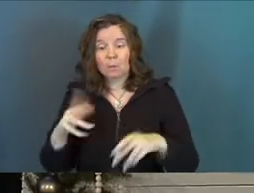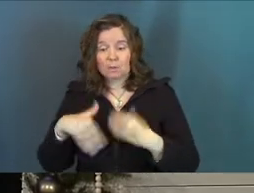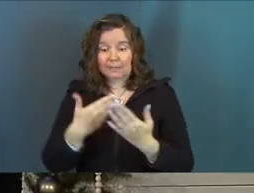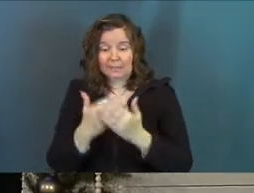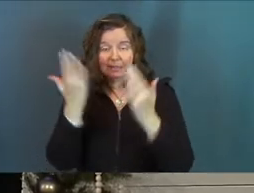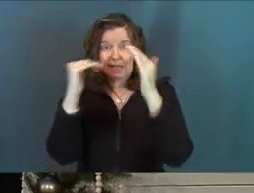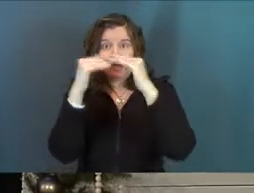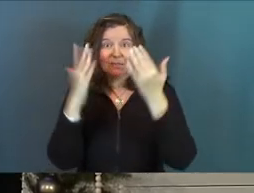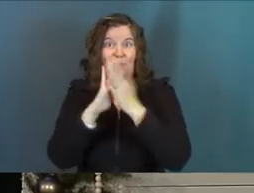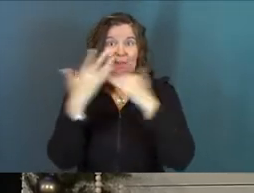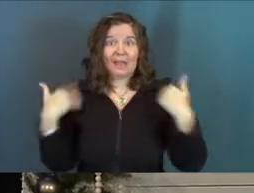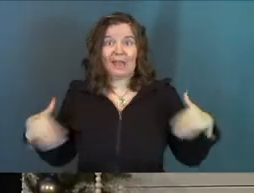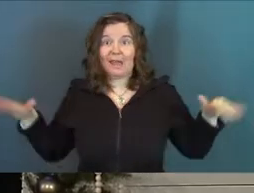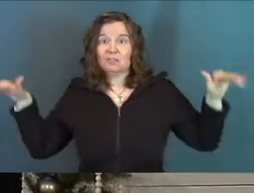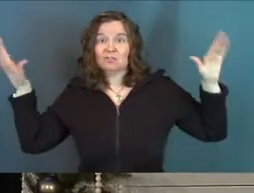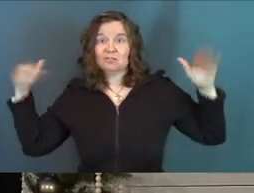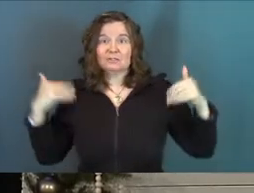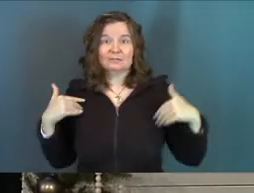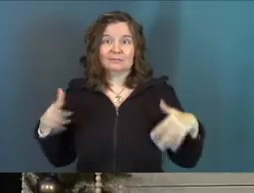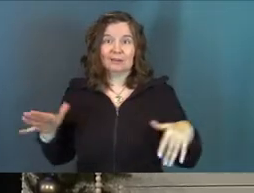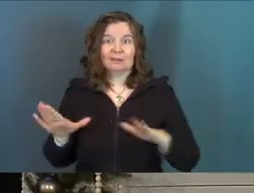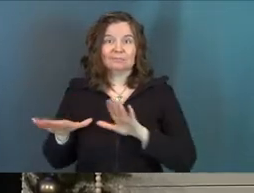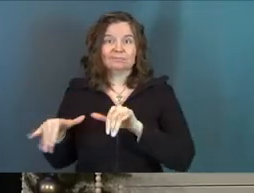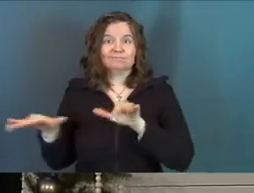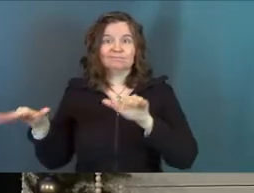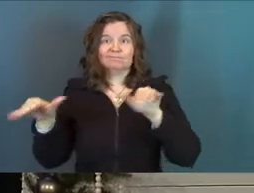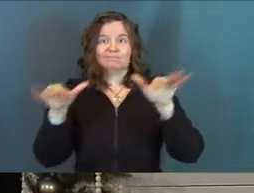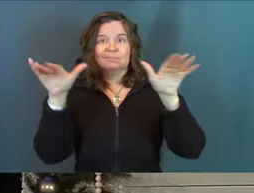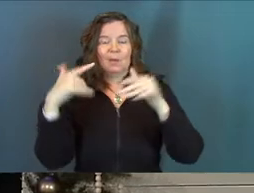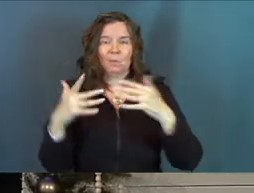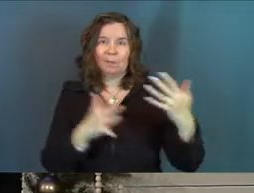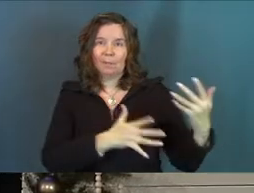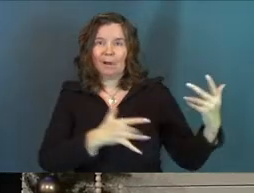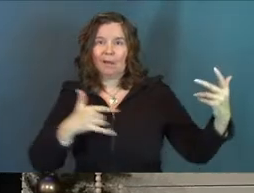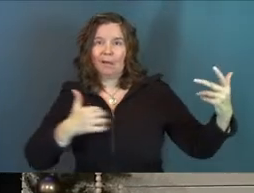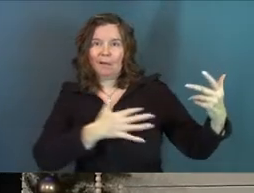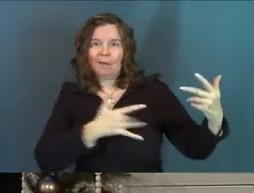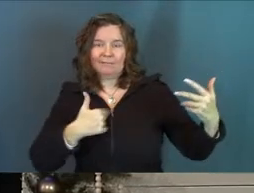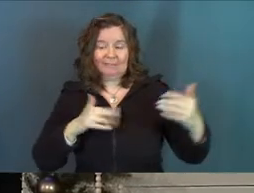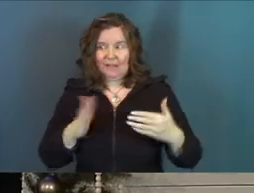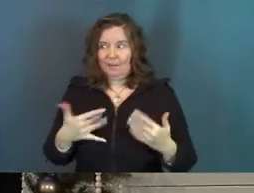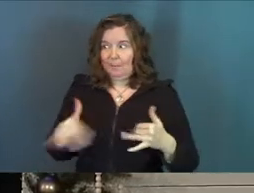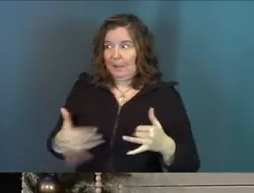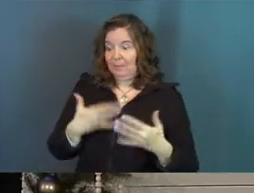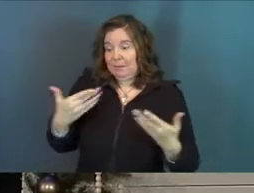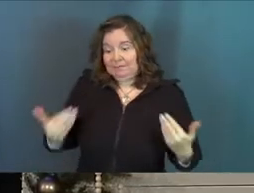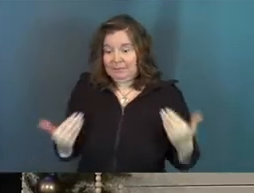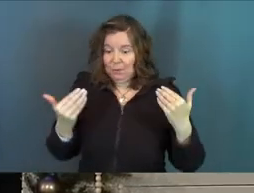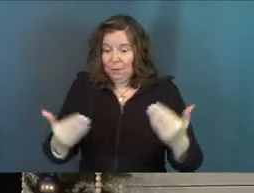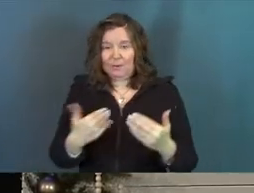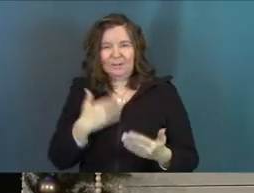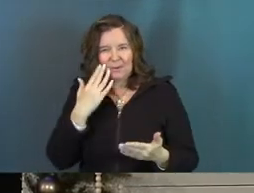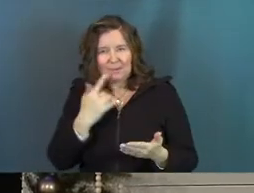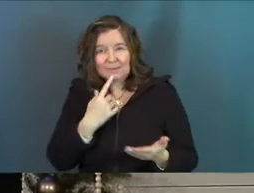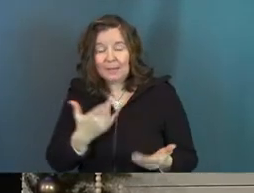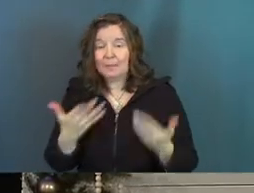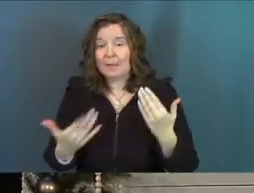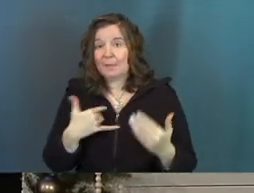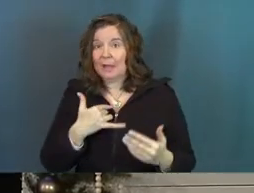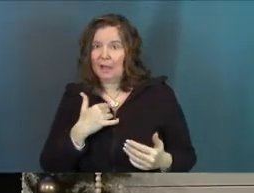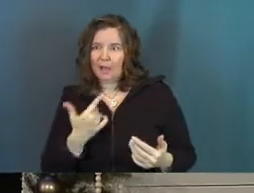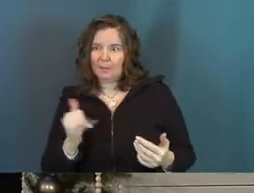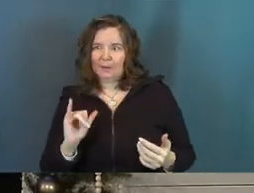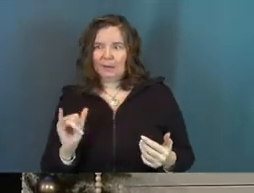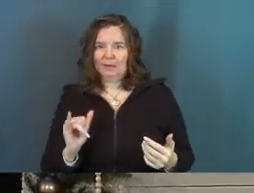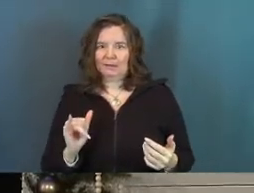to heaven, we're going to be angels and we're going to have wings and we're going to fly around and we're going to play the harp. You know what I'm saying? It's like, I've never played it before, but here I go. You know what I'm saying? Maybe you're like, man, I'm